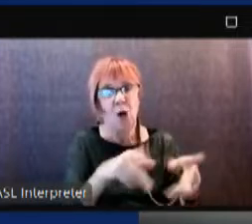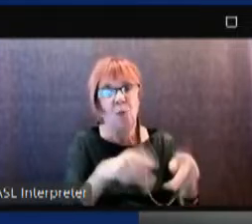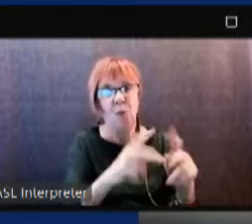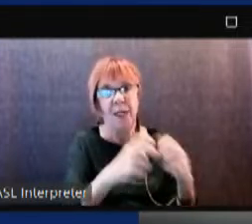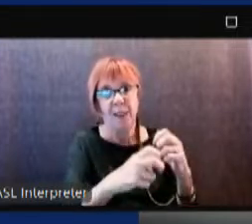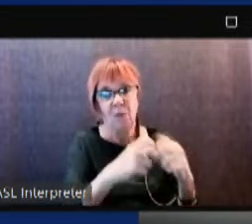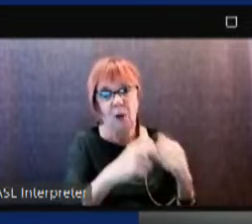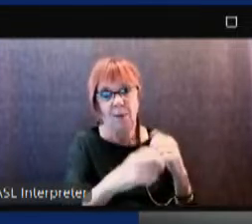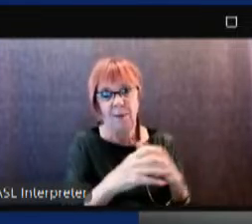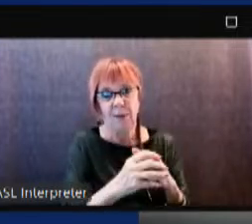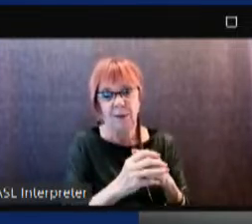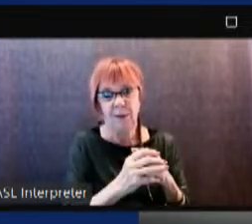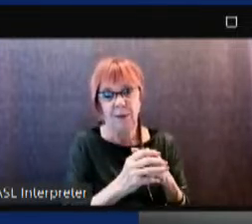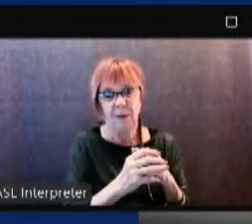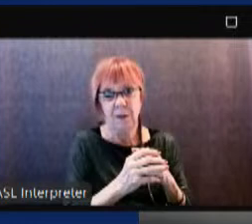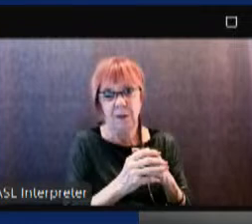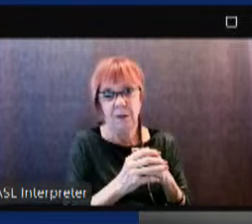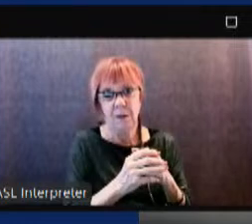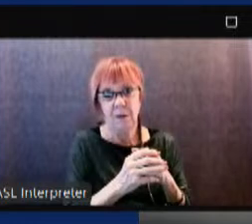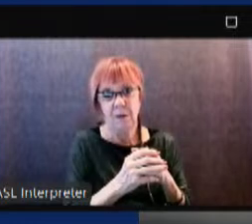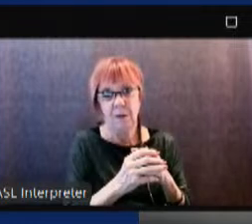for the ones that have chose to opt out.